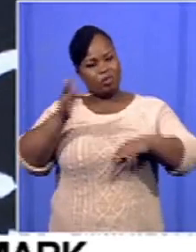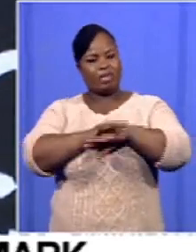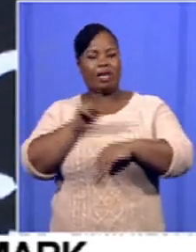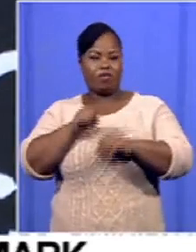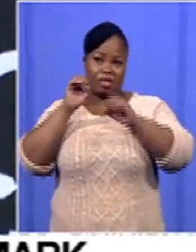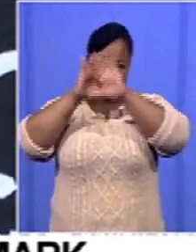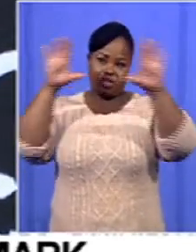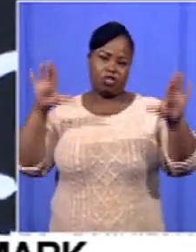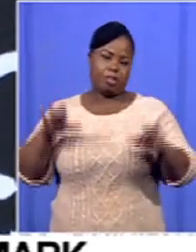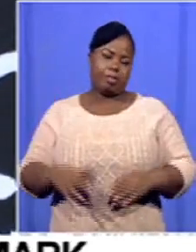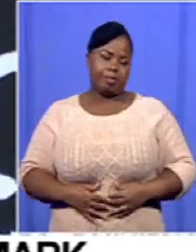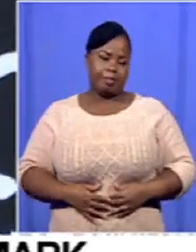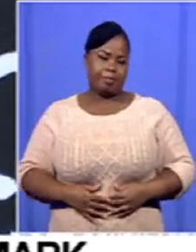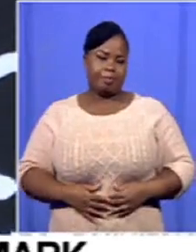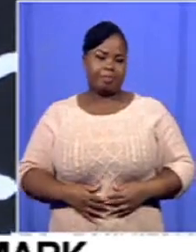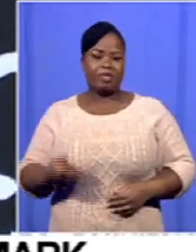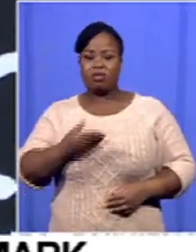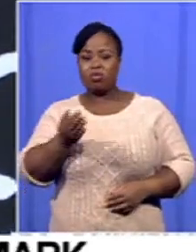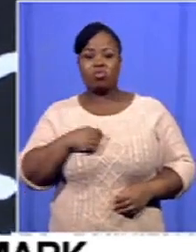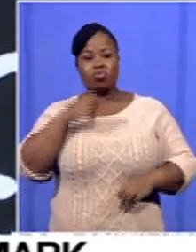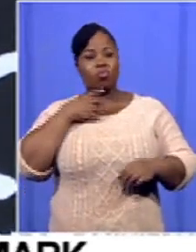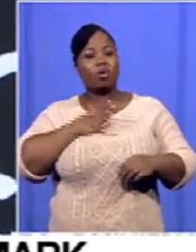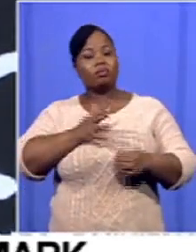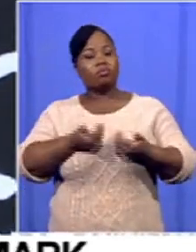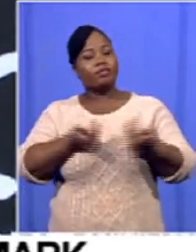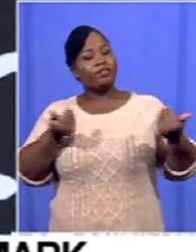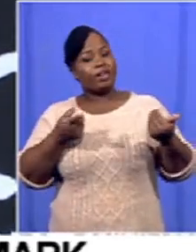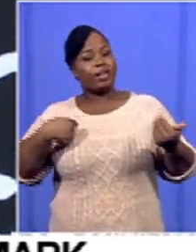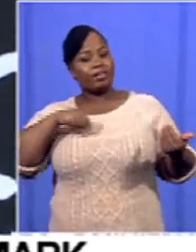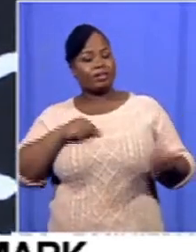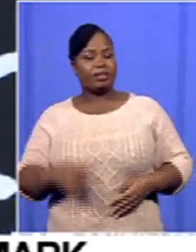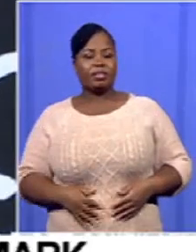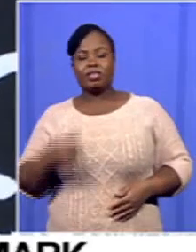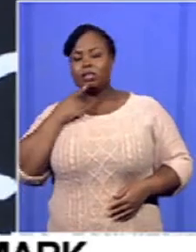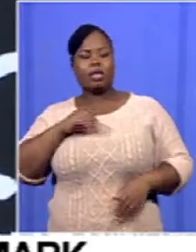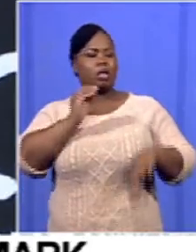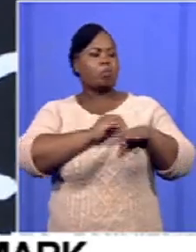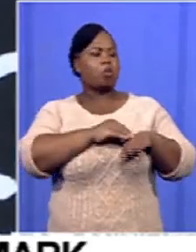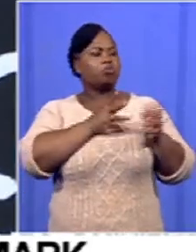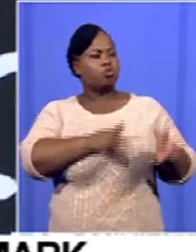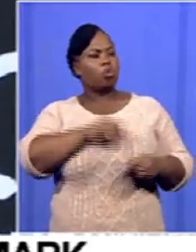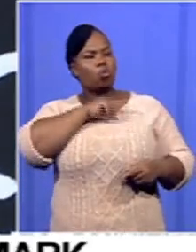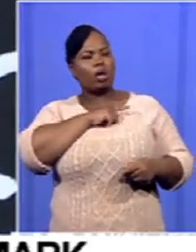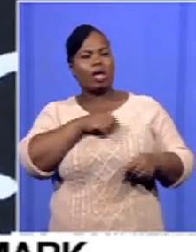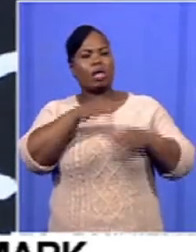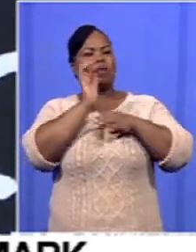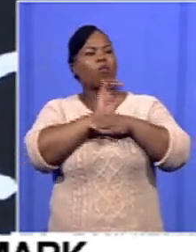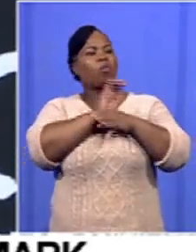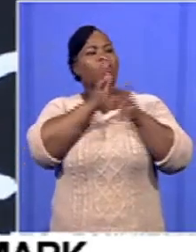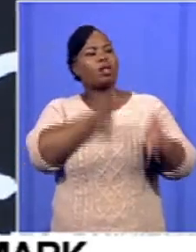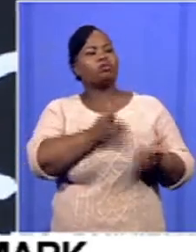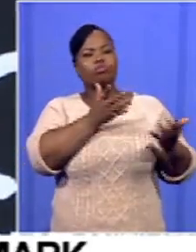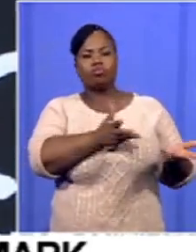vision. Those who want to divide us, tell us our problems are because of immigrants, are wrong.